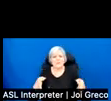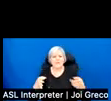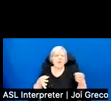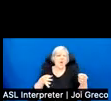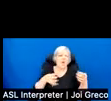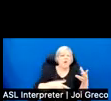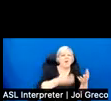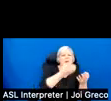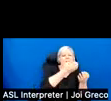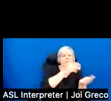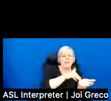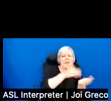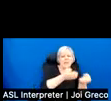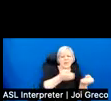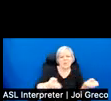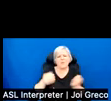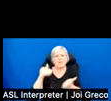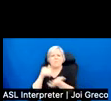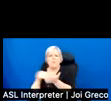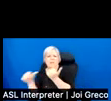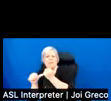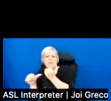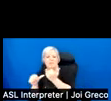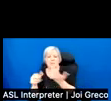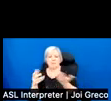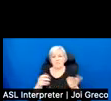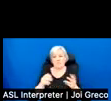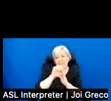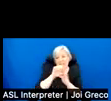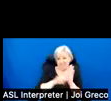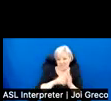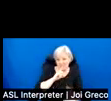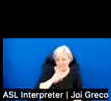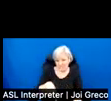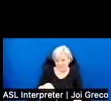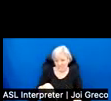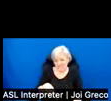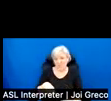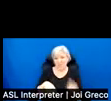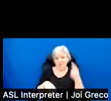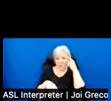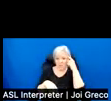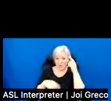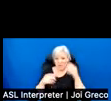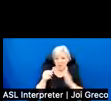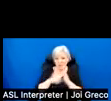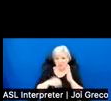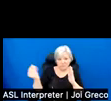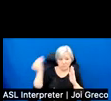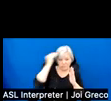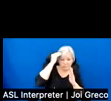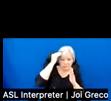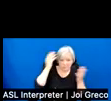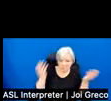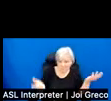The next question we have to ask is it ethical? Is it ethical to have a brain-computer interface or an implant that is actually inside